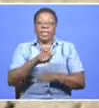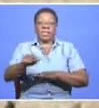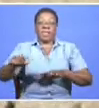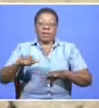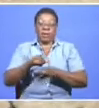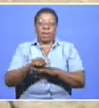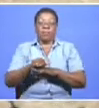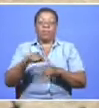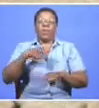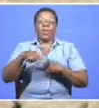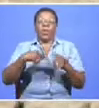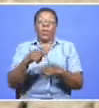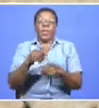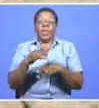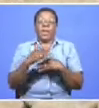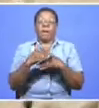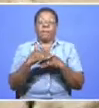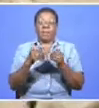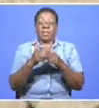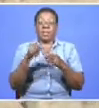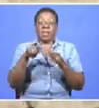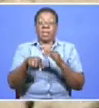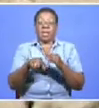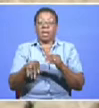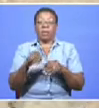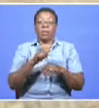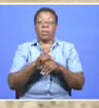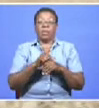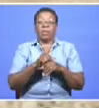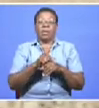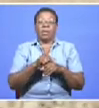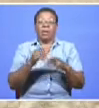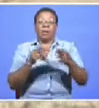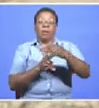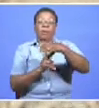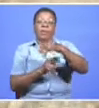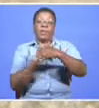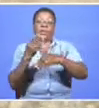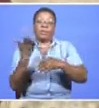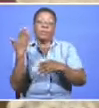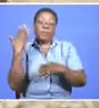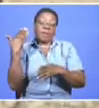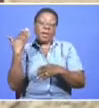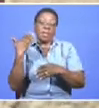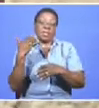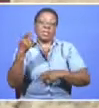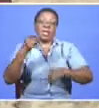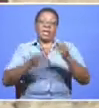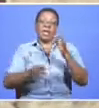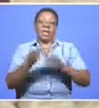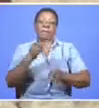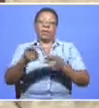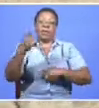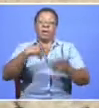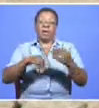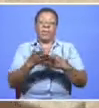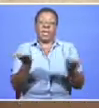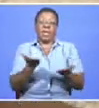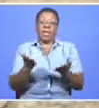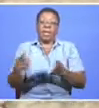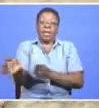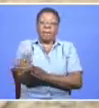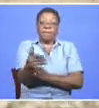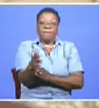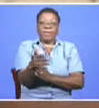When they had put down the culverts originally, if you'd come here at any time of the day on either side, the fish